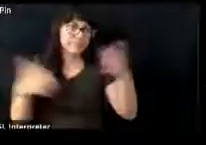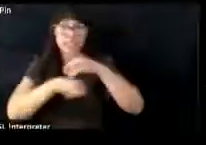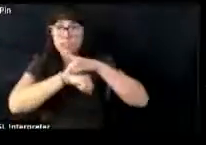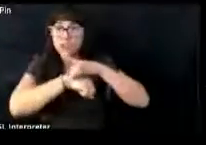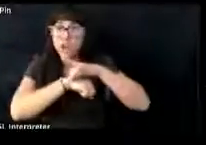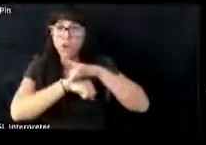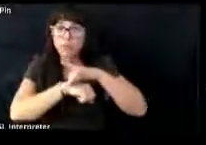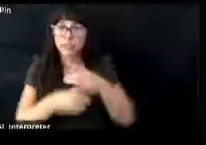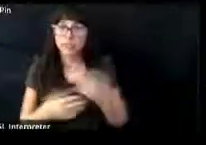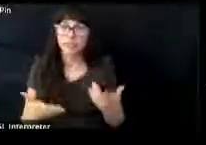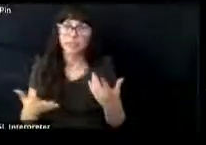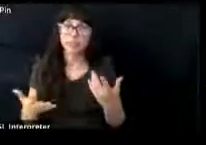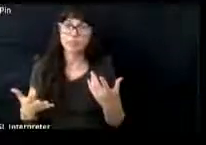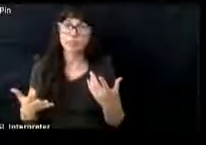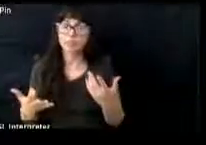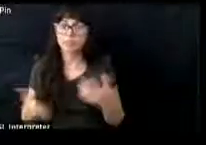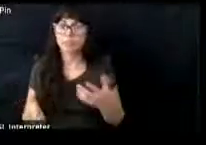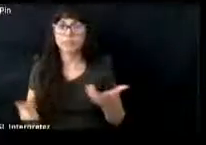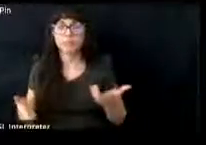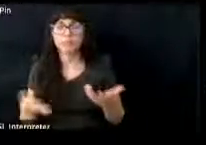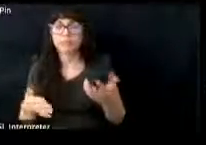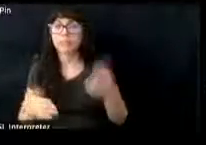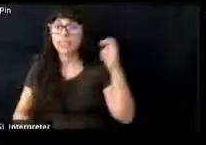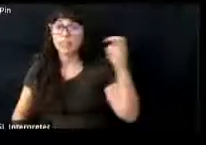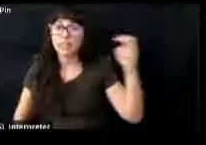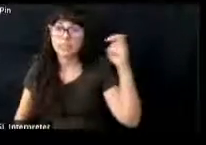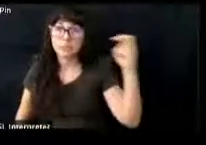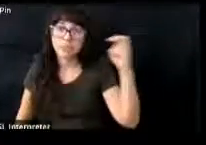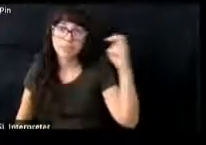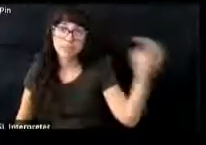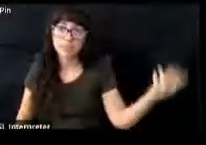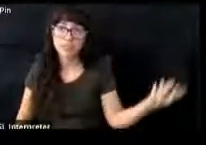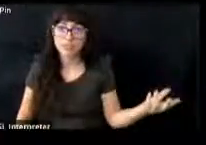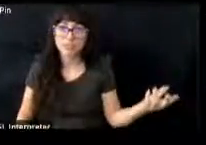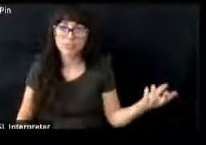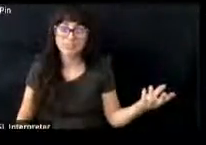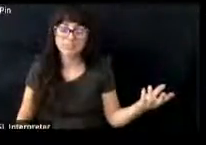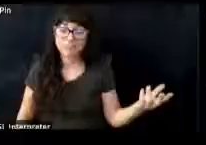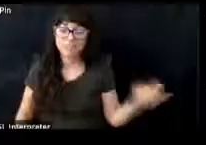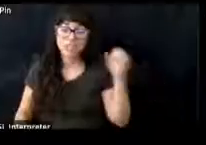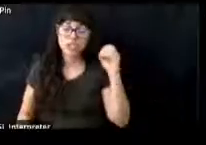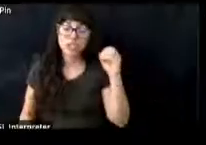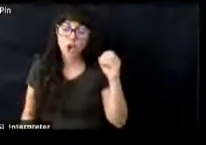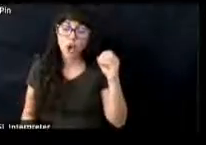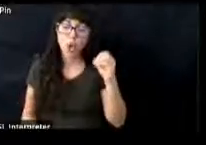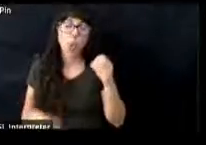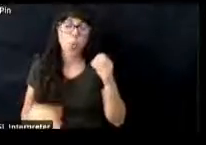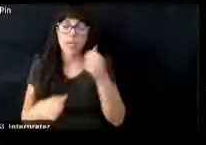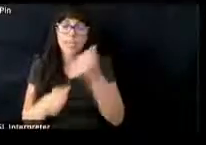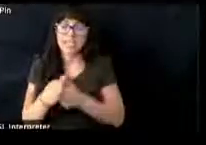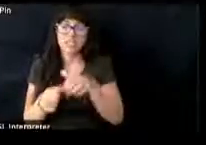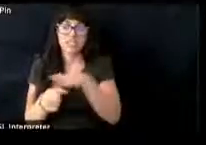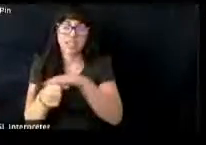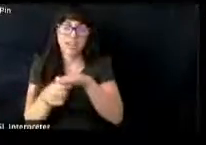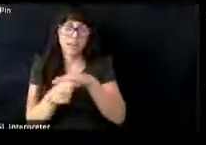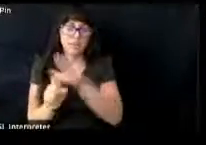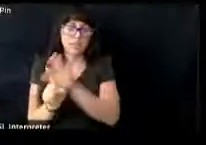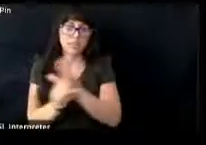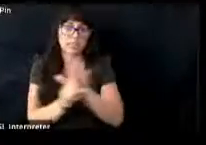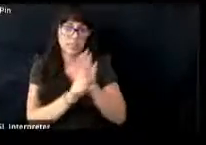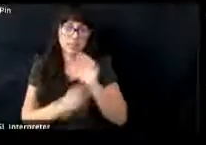geography, whether you're talking about transportation. So in each of those different areas, the Antelope Valley can